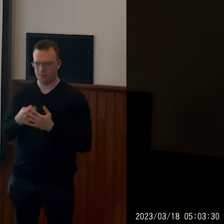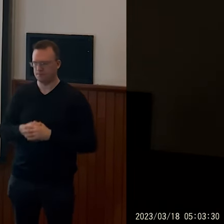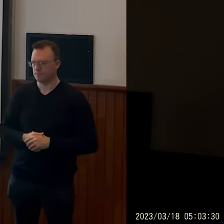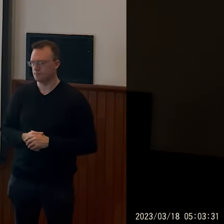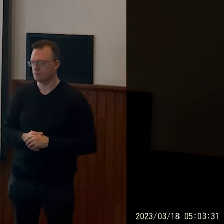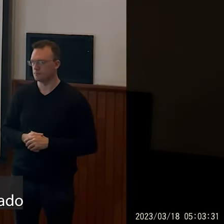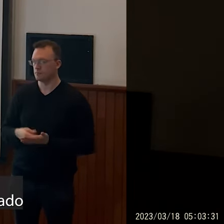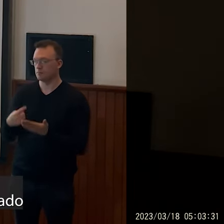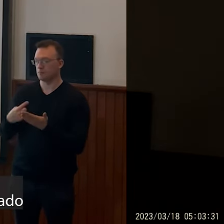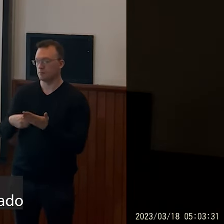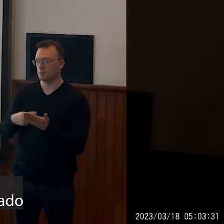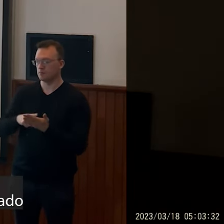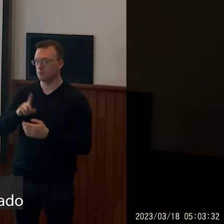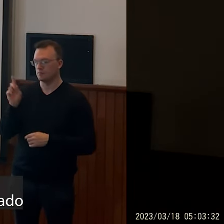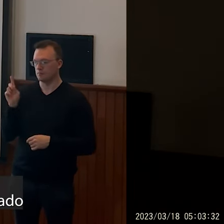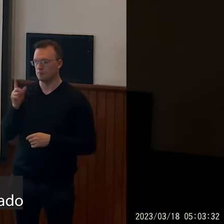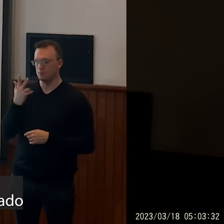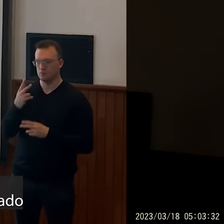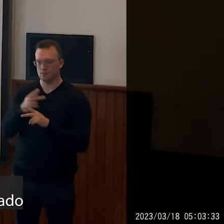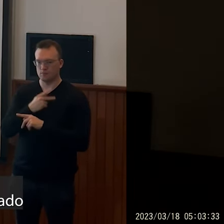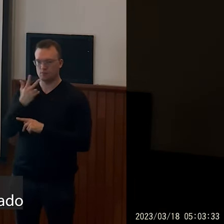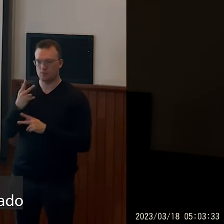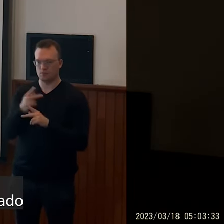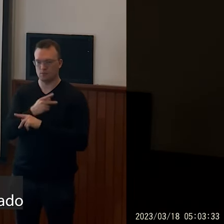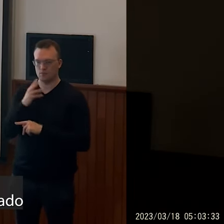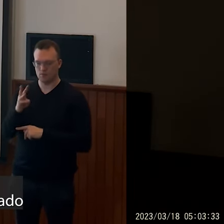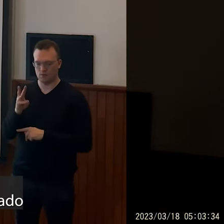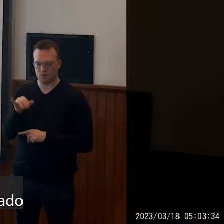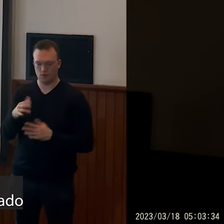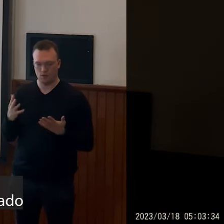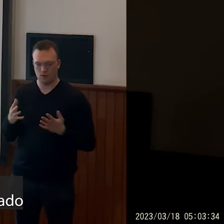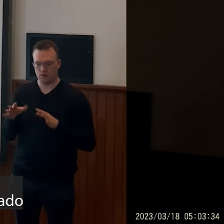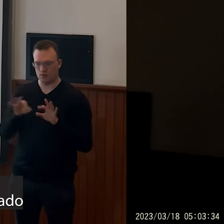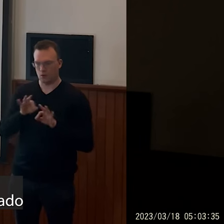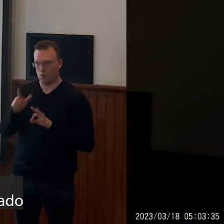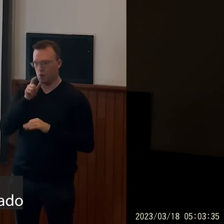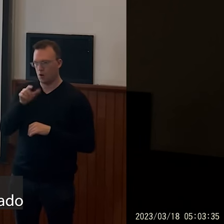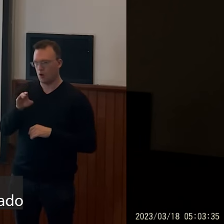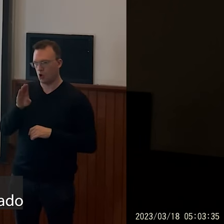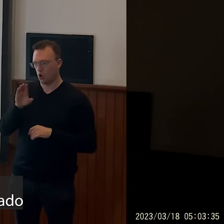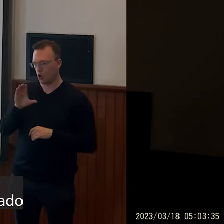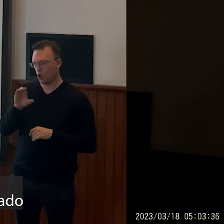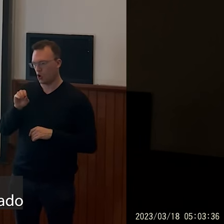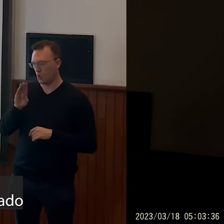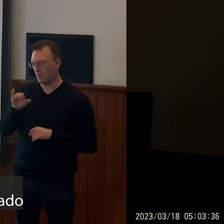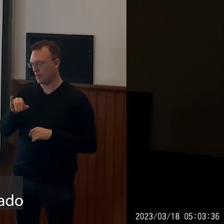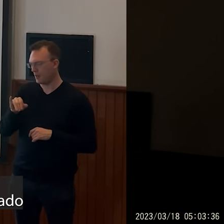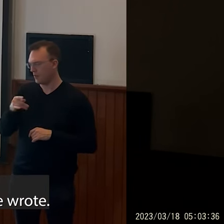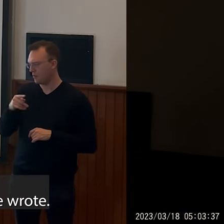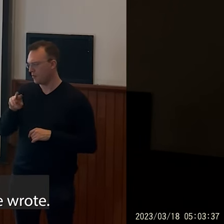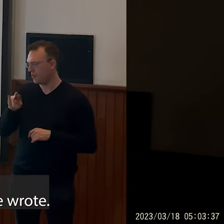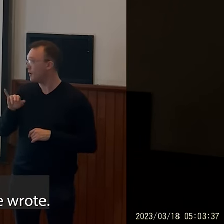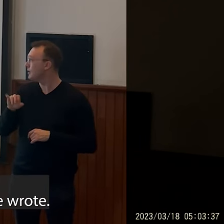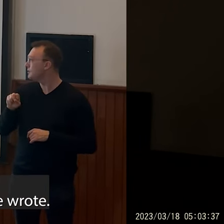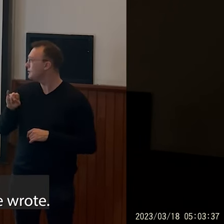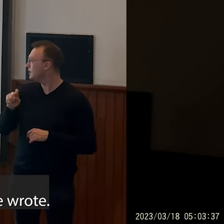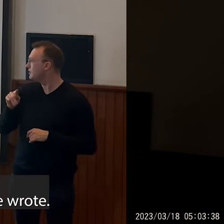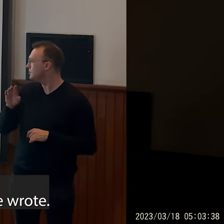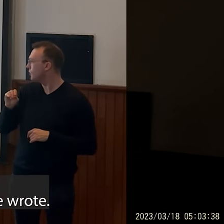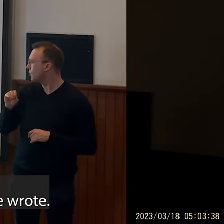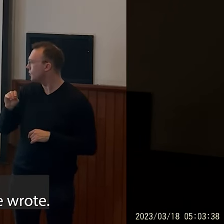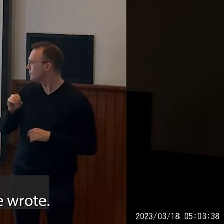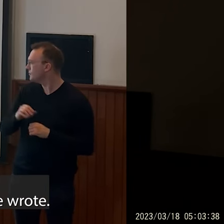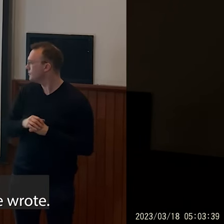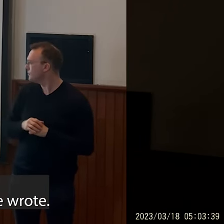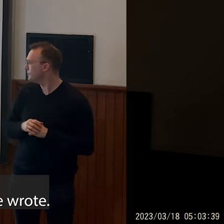about the 3x3x6, is actually curated by Colby Cruciato for this show. And I just